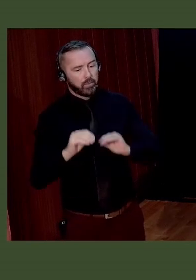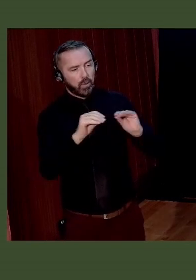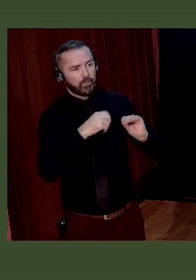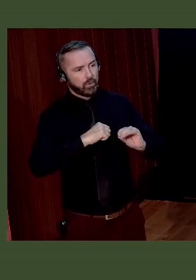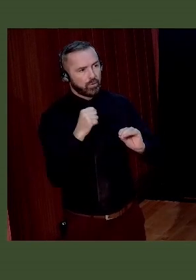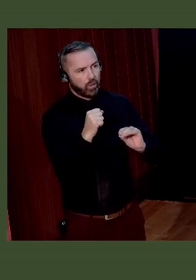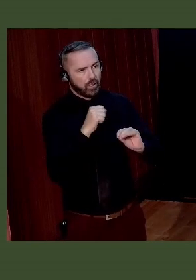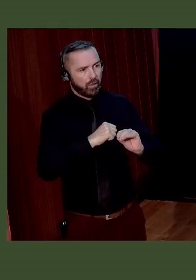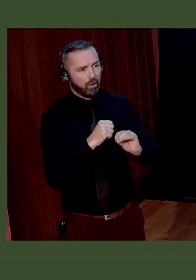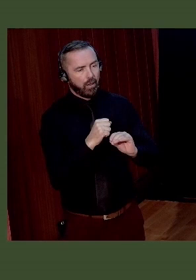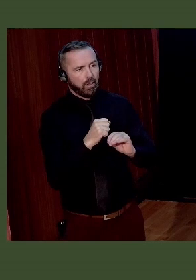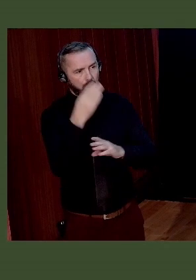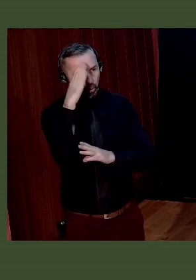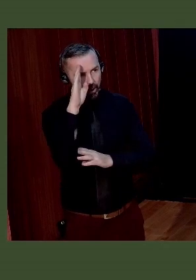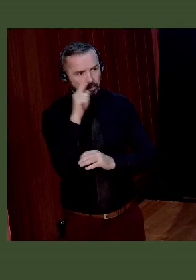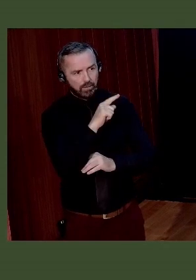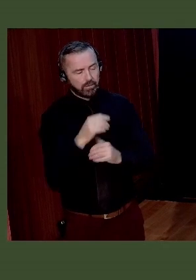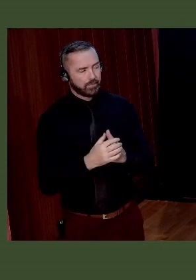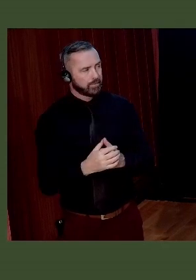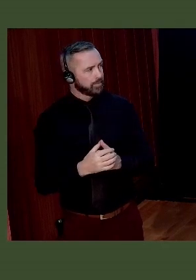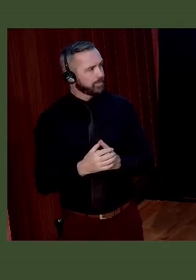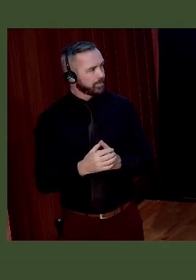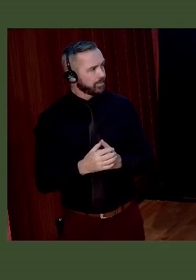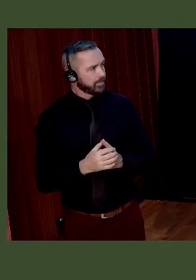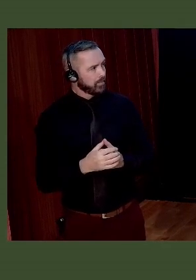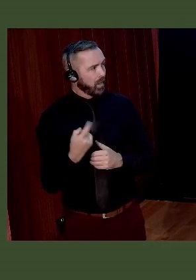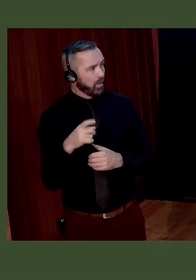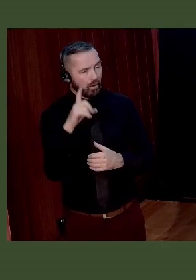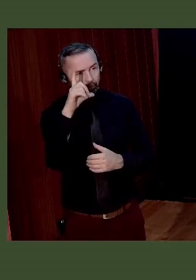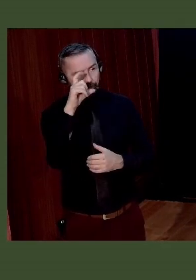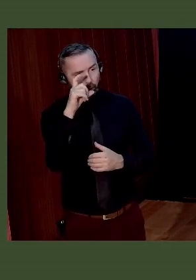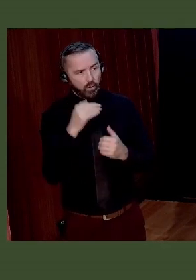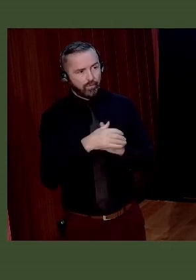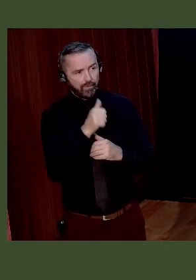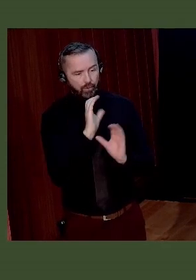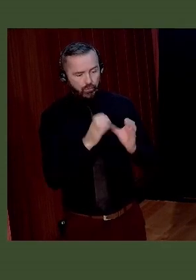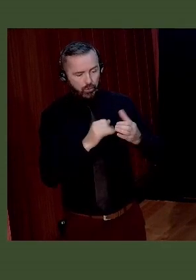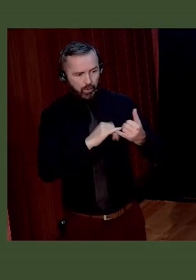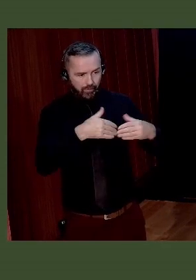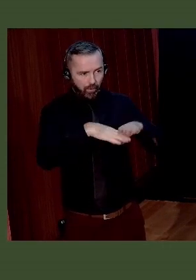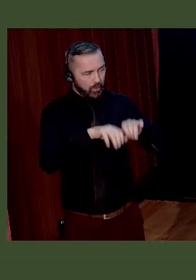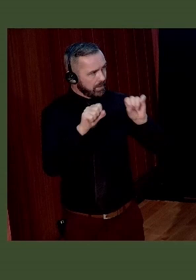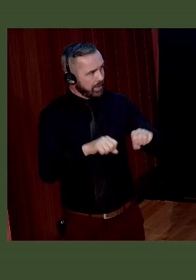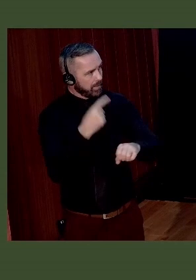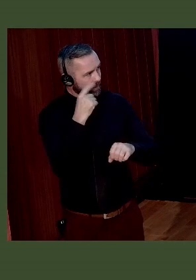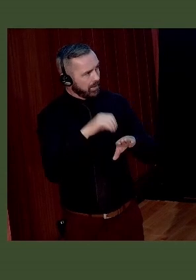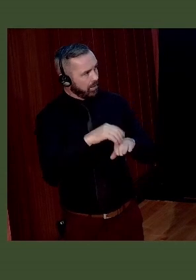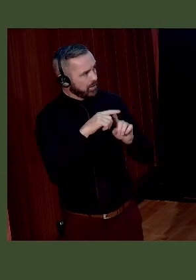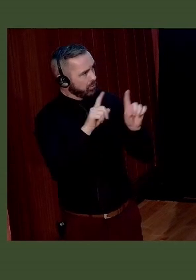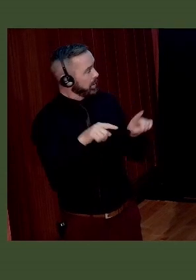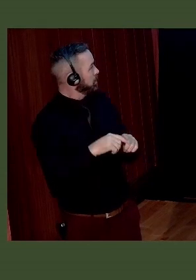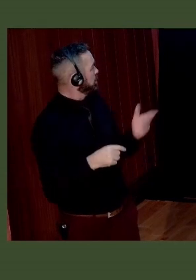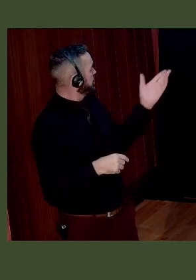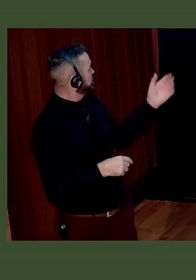of the Donegal Gaeltacht, namely around na Fetishte. A photo of the first group that took part in that scheme can be seen on the